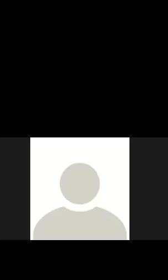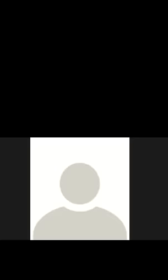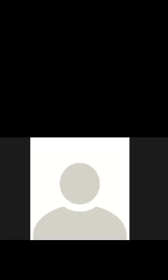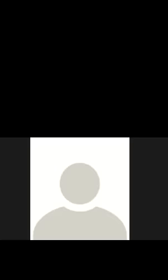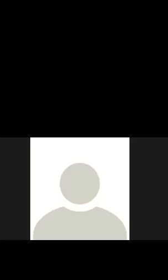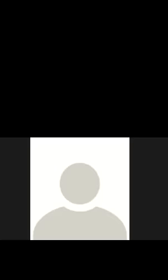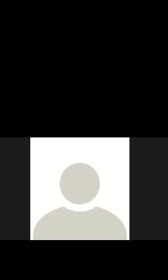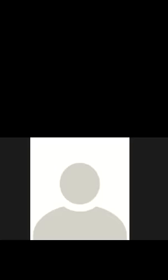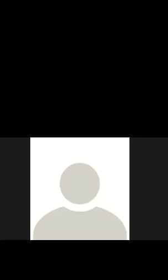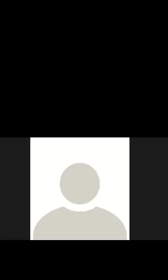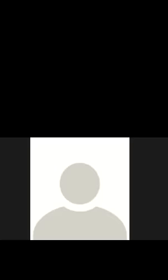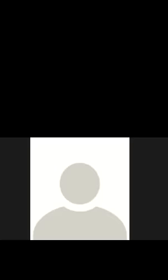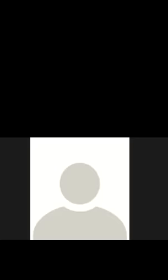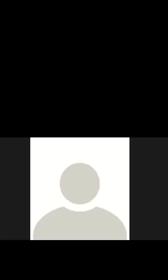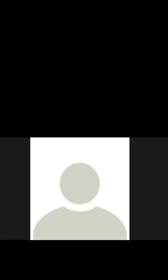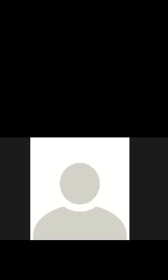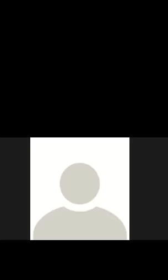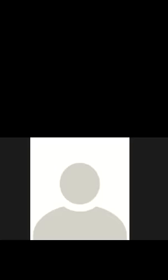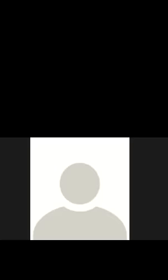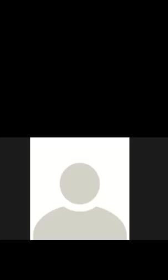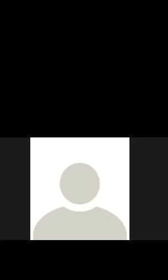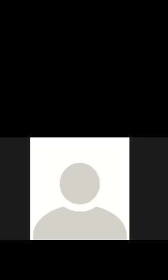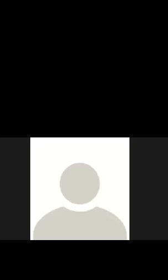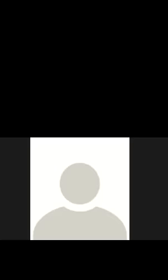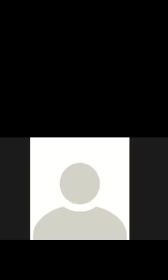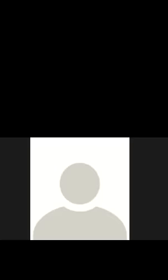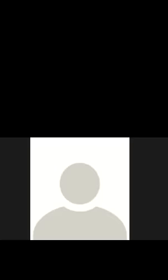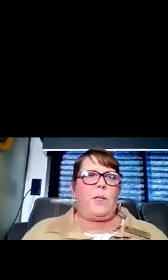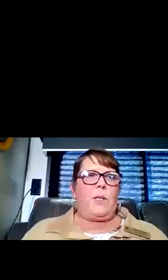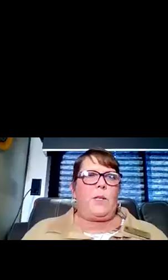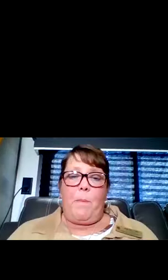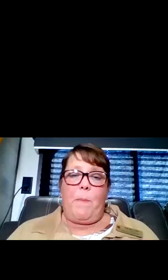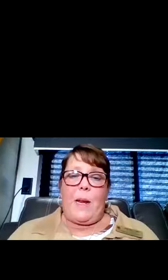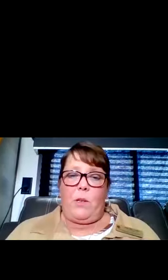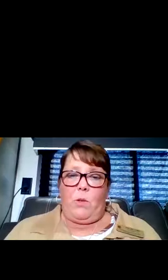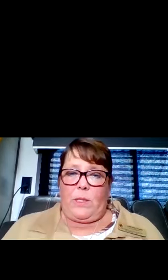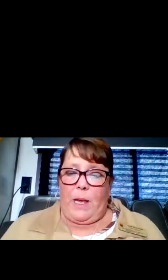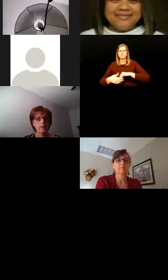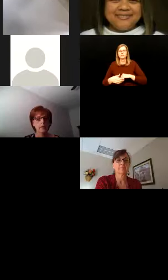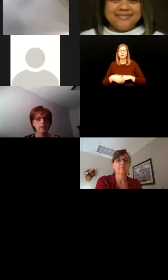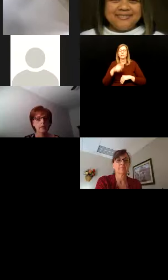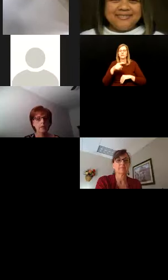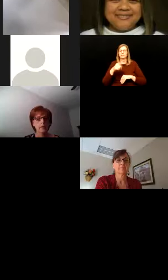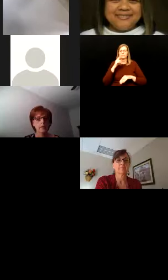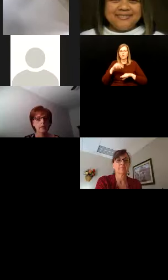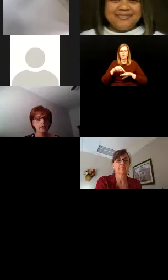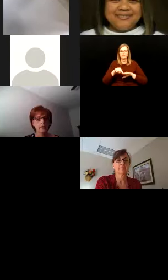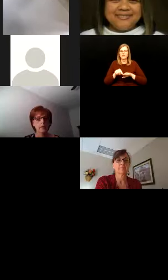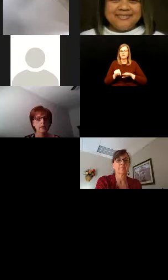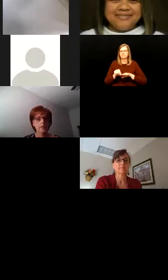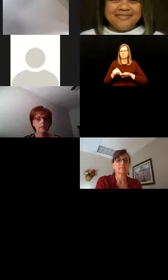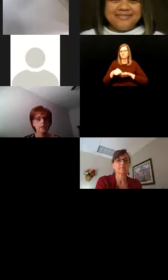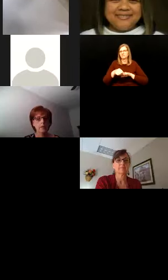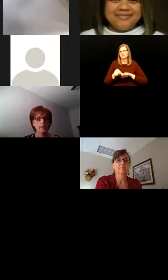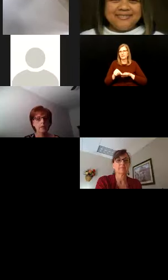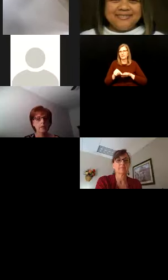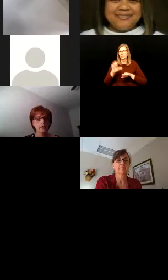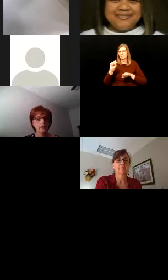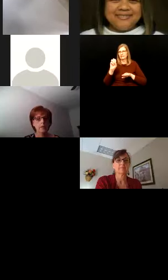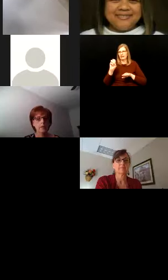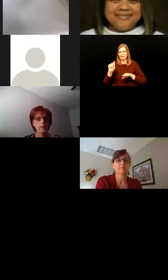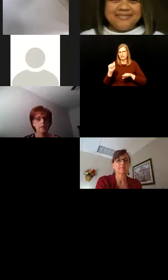going on is always on the top and on the side of the box. And this is the manicure set assembly. And